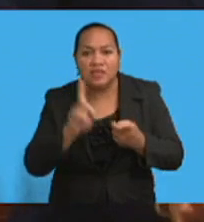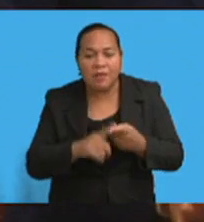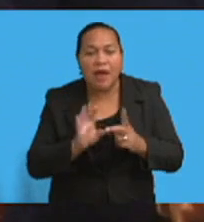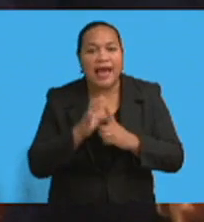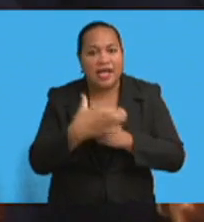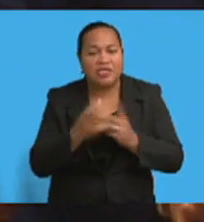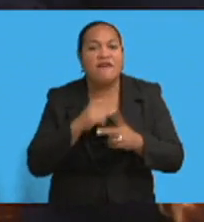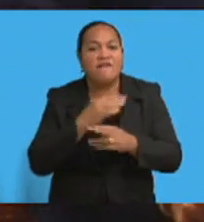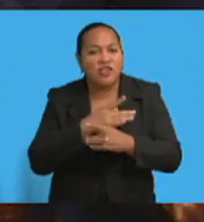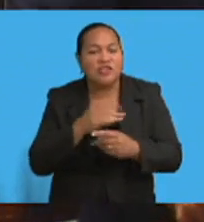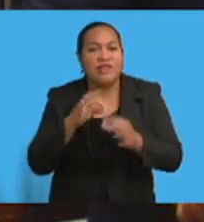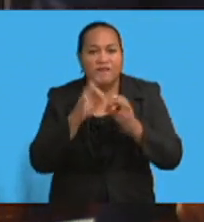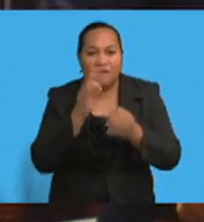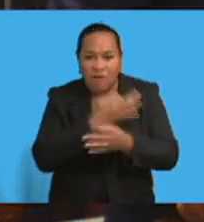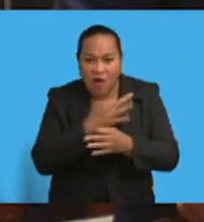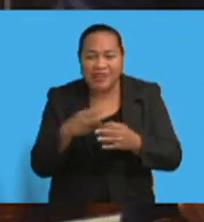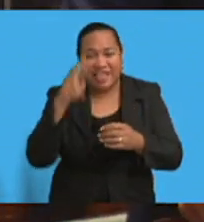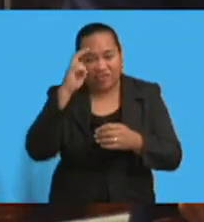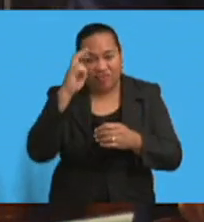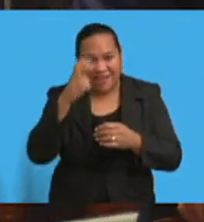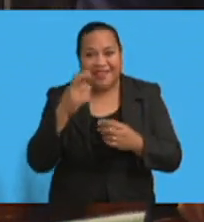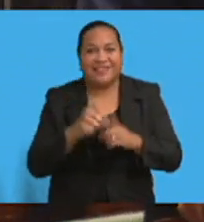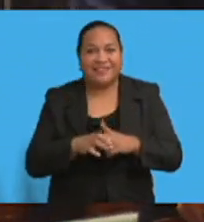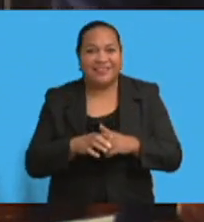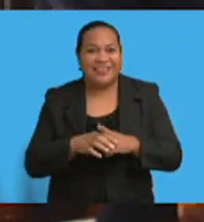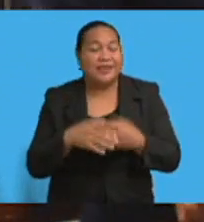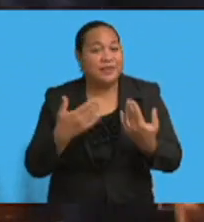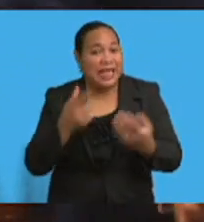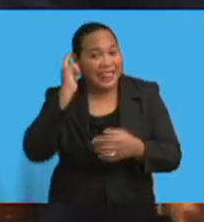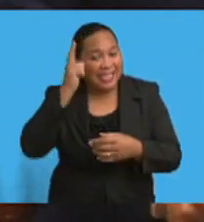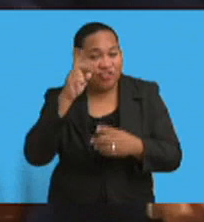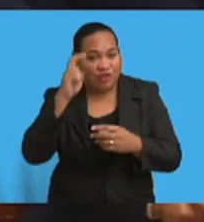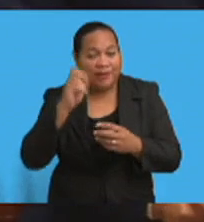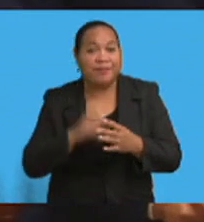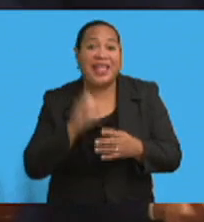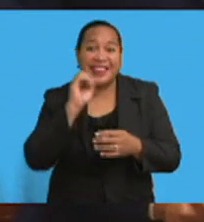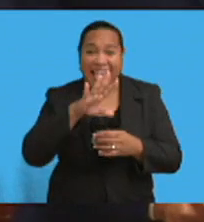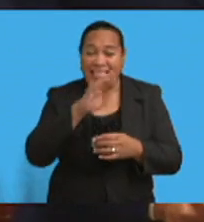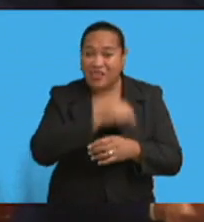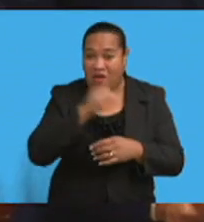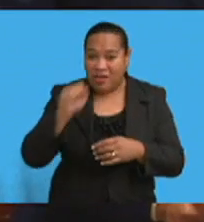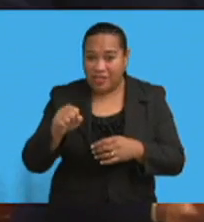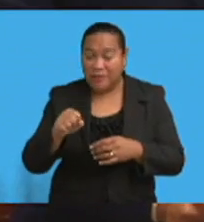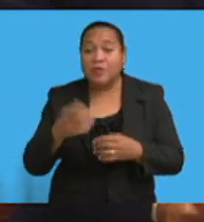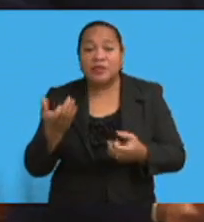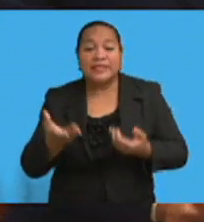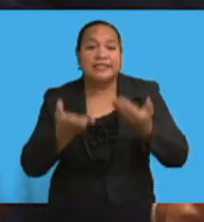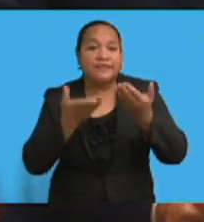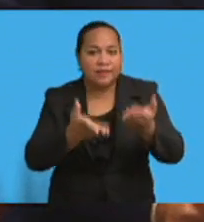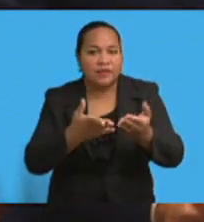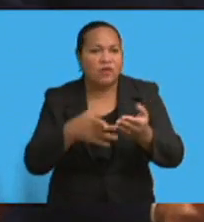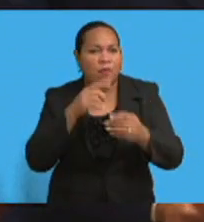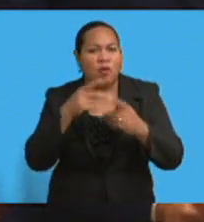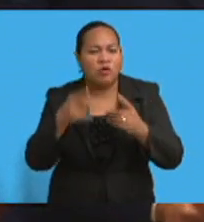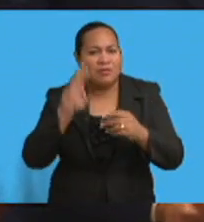agriculture, fisheries and forests, and training itself, in particular teacher training. 10 scholarships will be awarded to pursue a postgraduate diploma